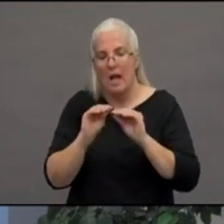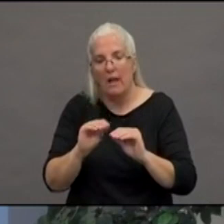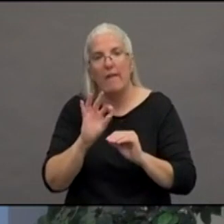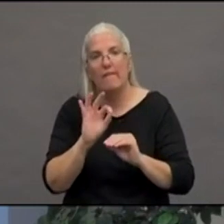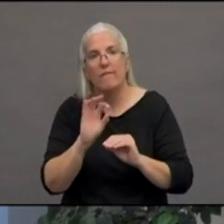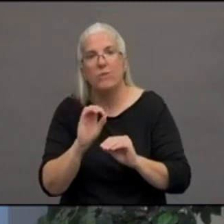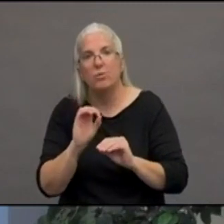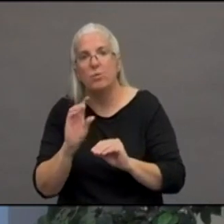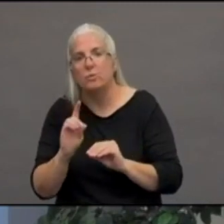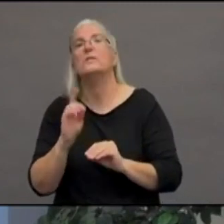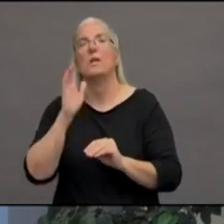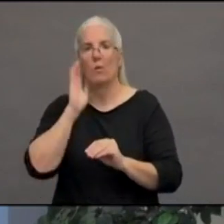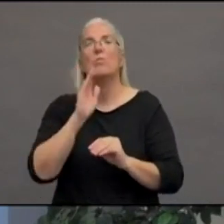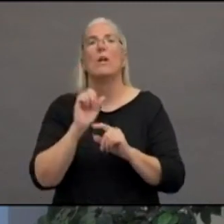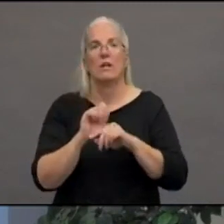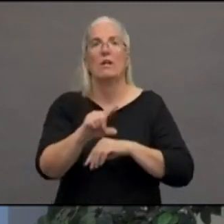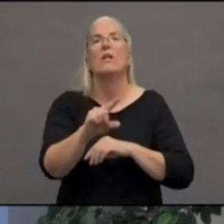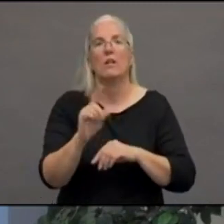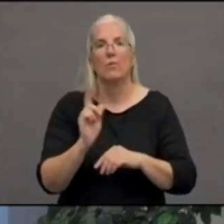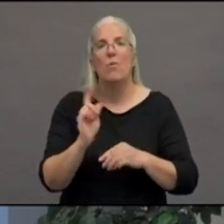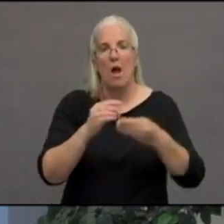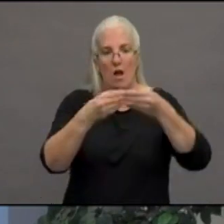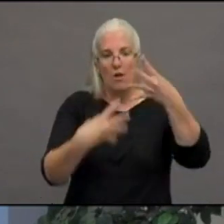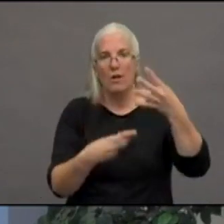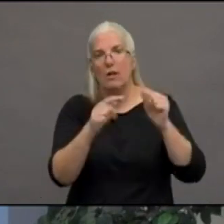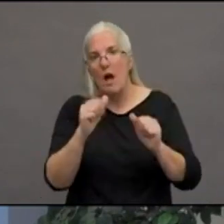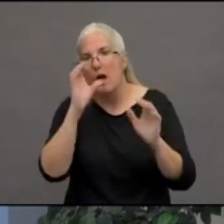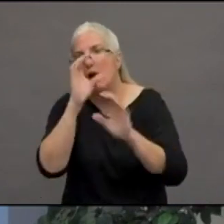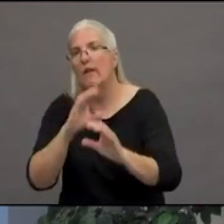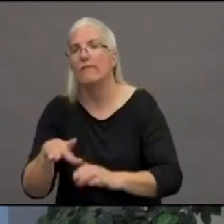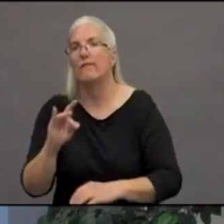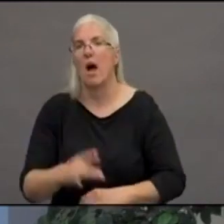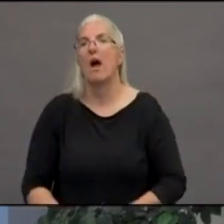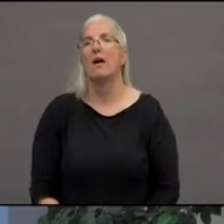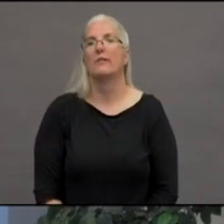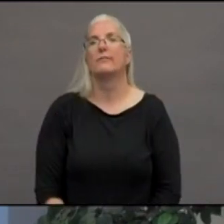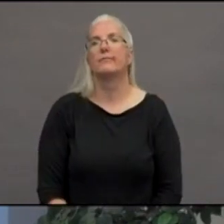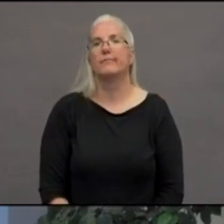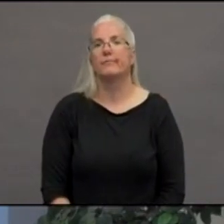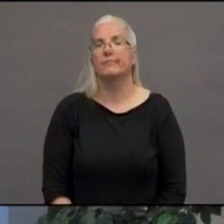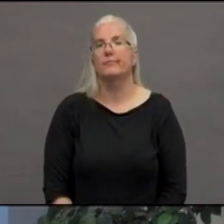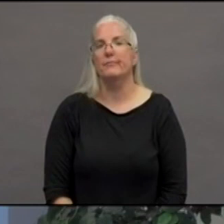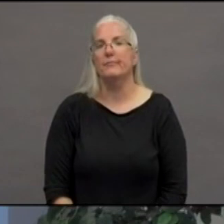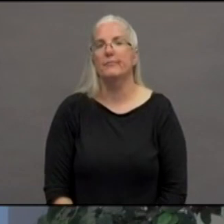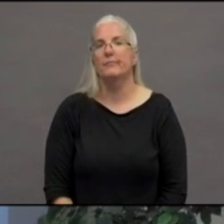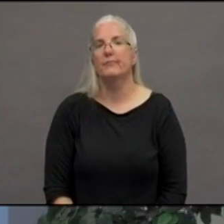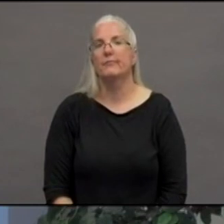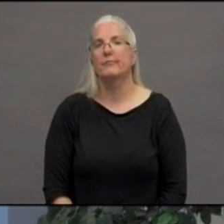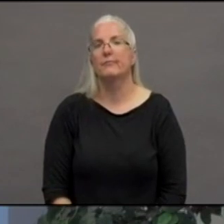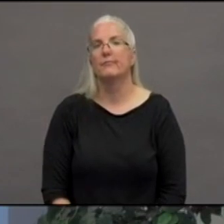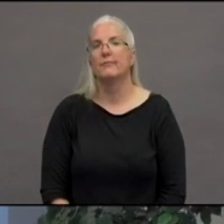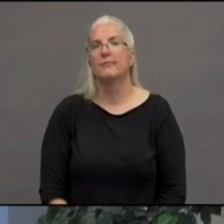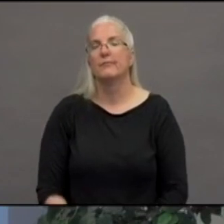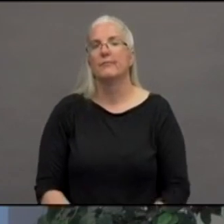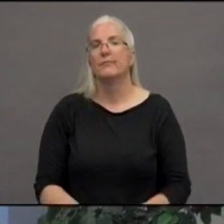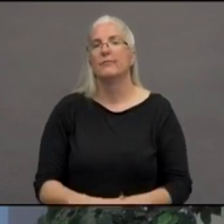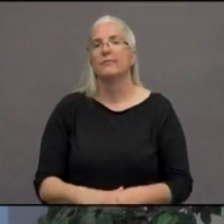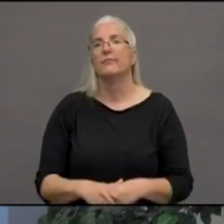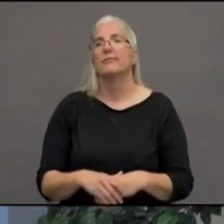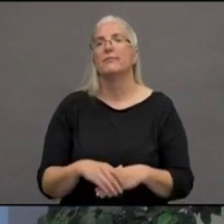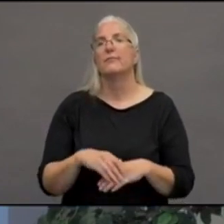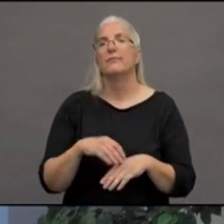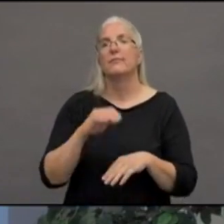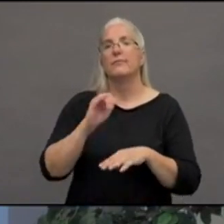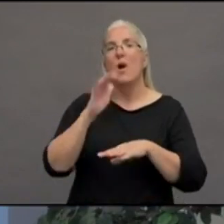876-876, and you text the word food, in the little chat box there, and they send right back to you the listing of all the summer meal